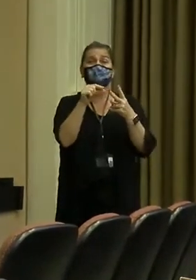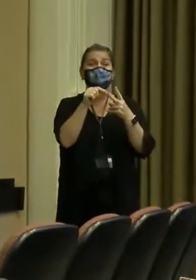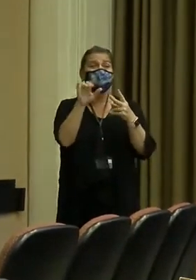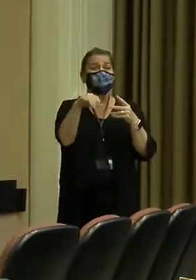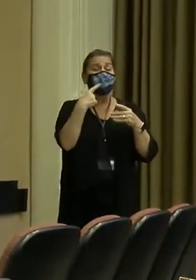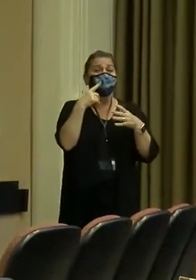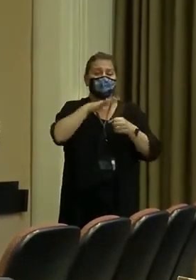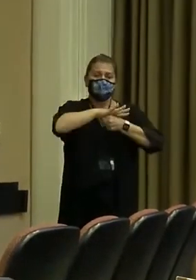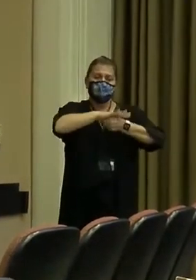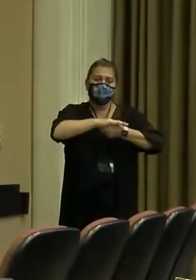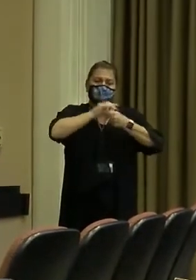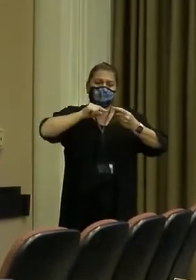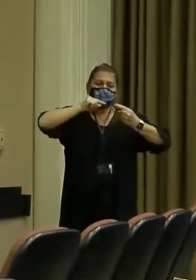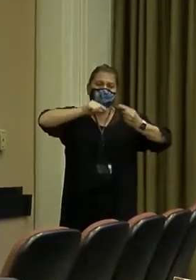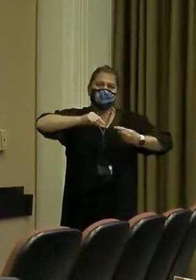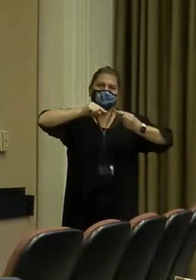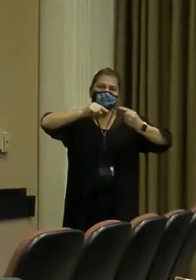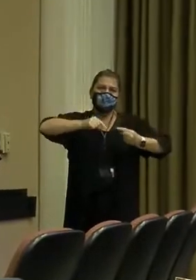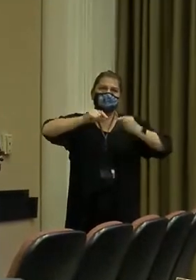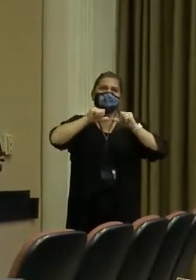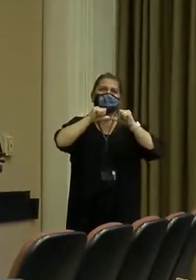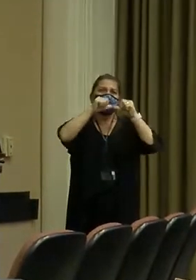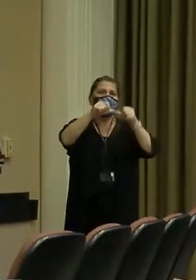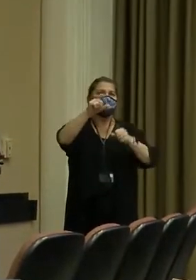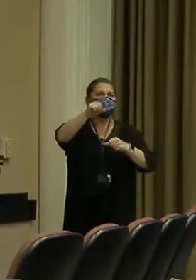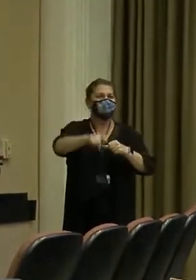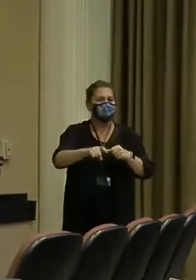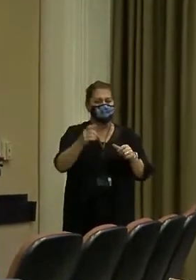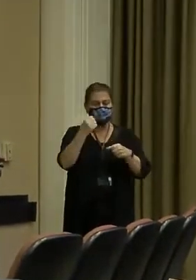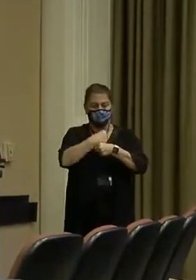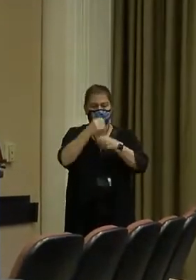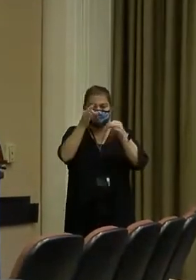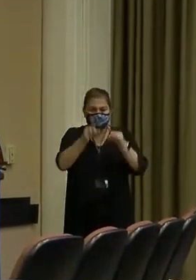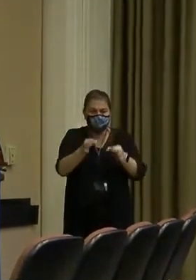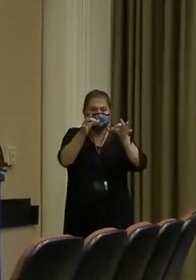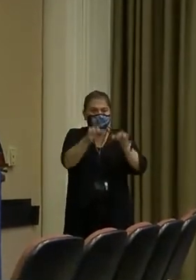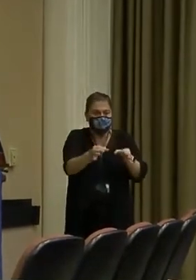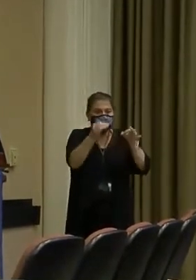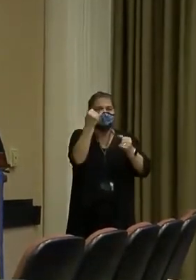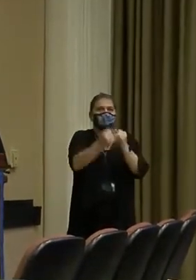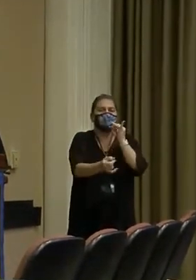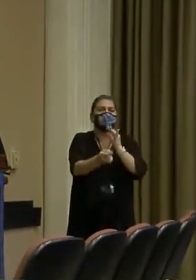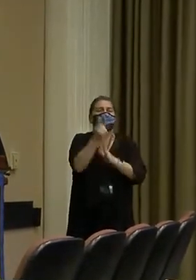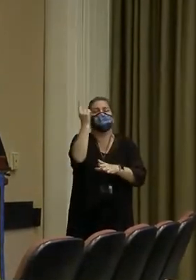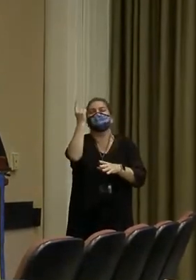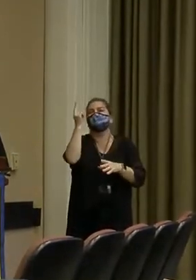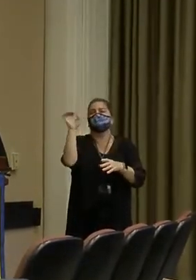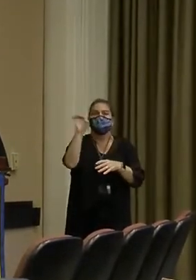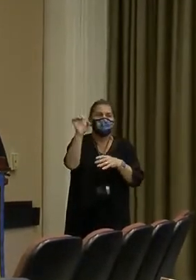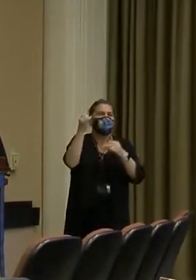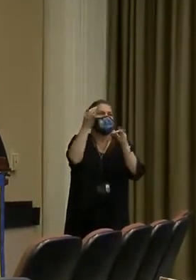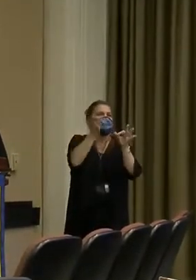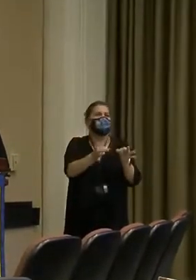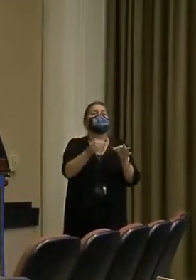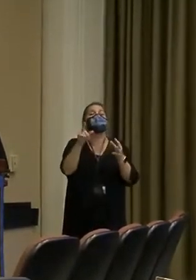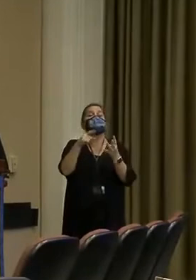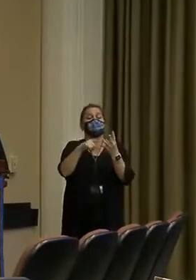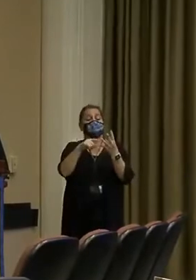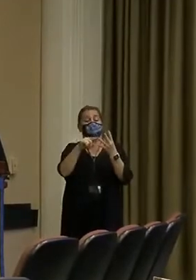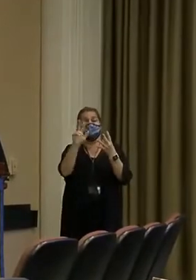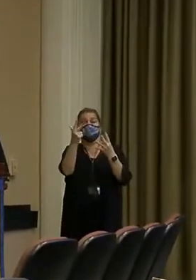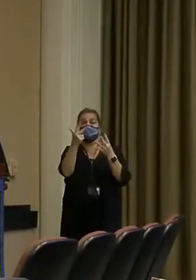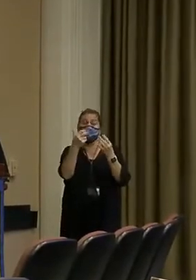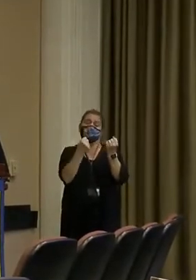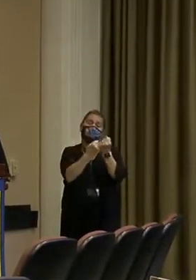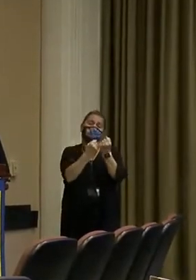a lot of tension with the constant need for life and death medical themes. The third theme, that support, was